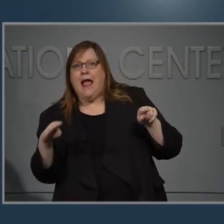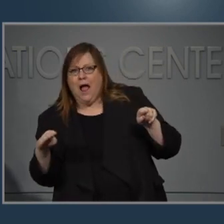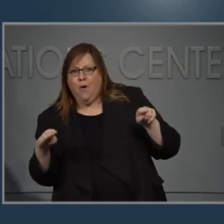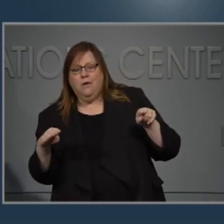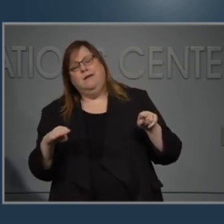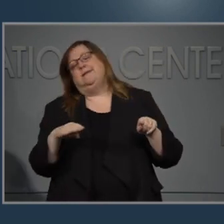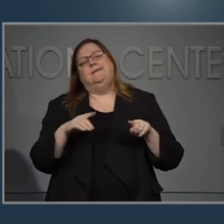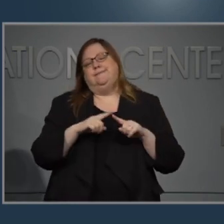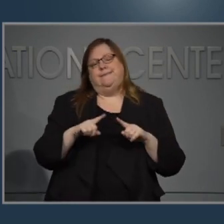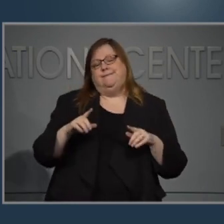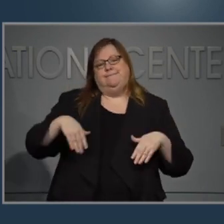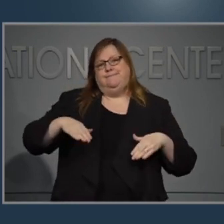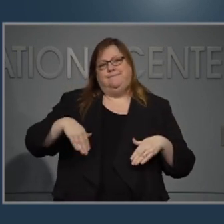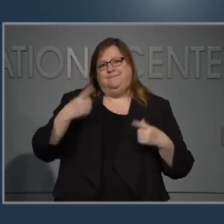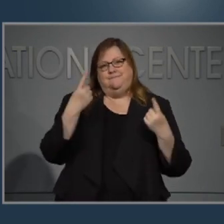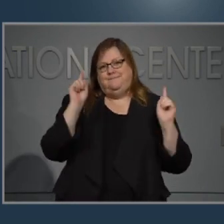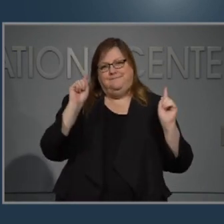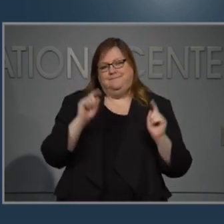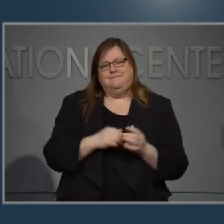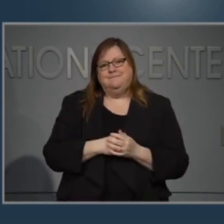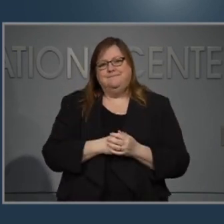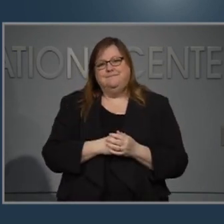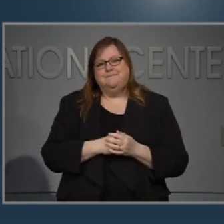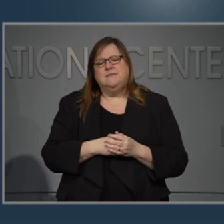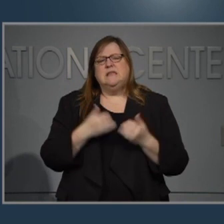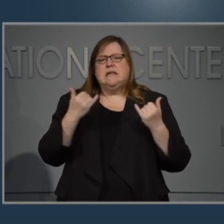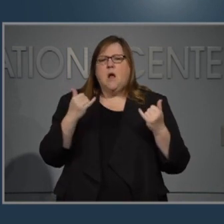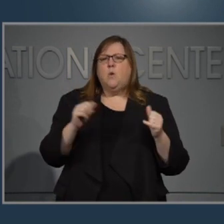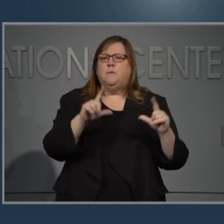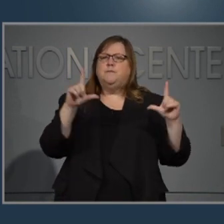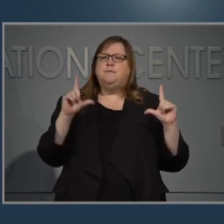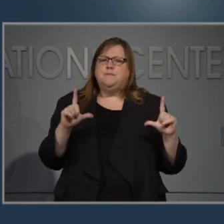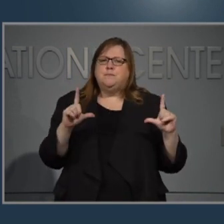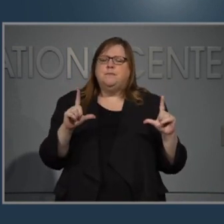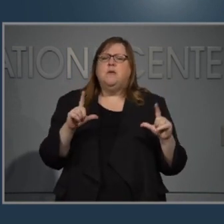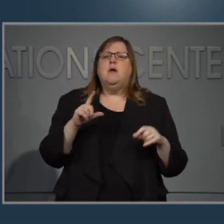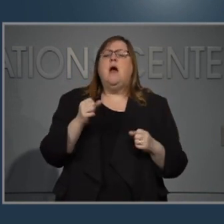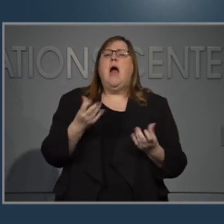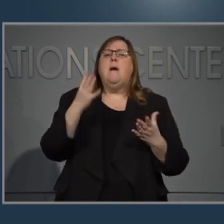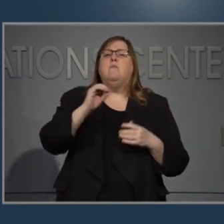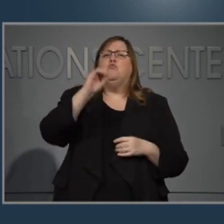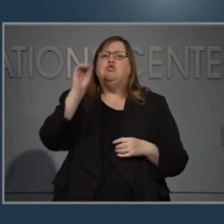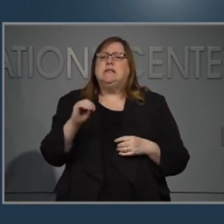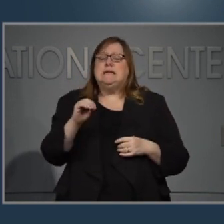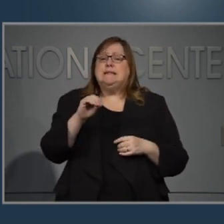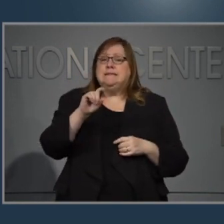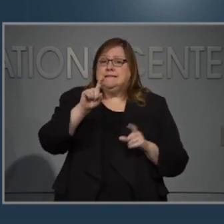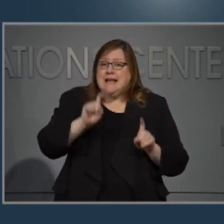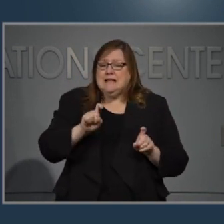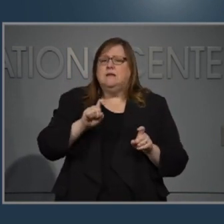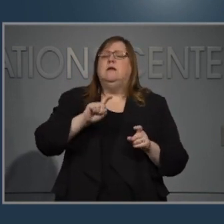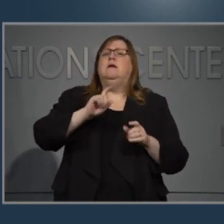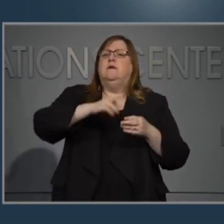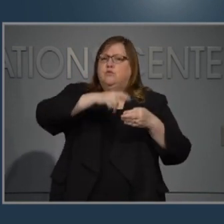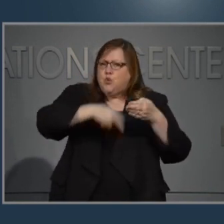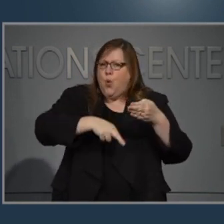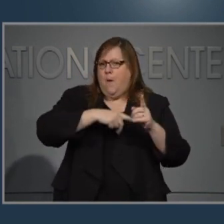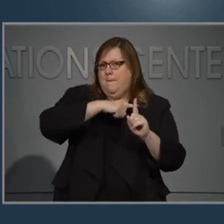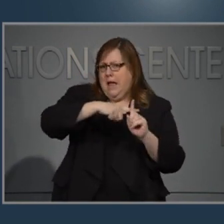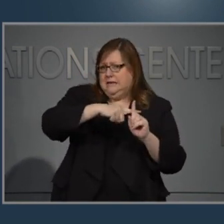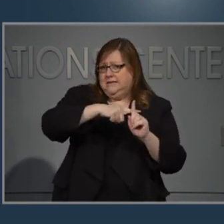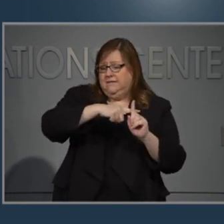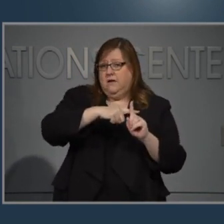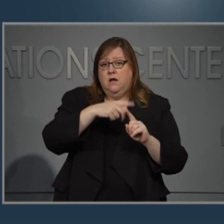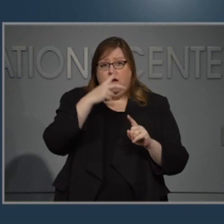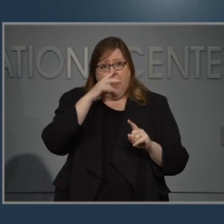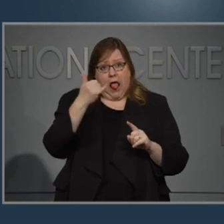yet. Now we're looking at the percent of tests that are positive. Looking at that very flat yellow